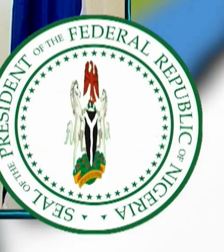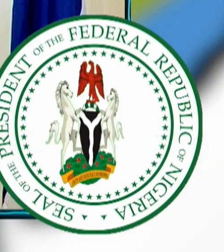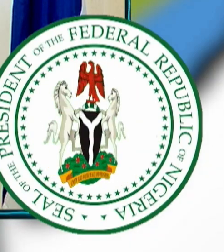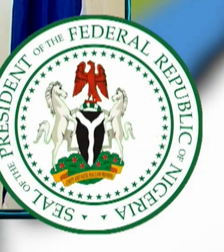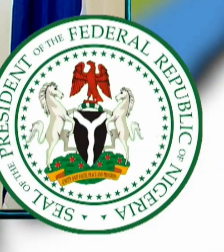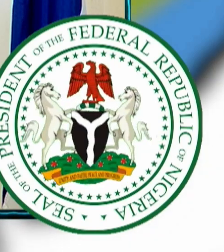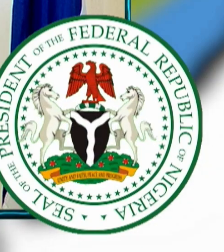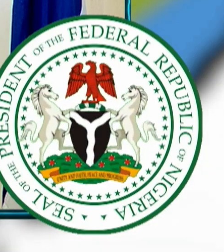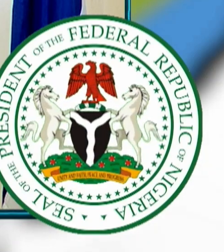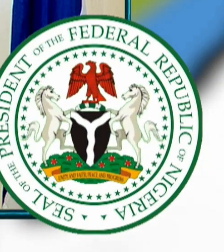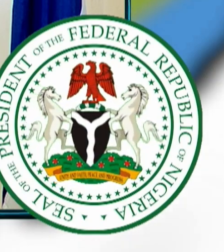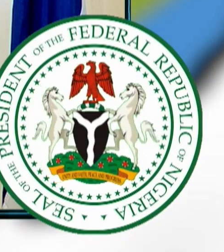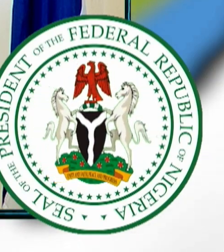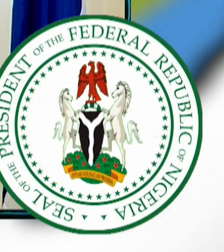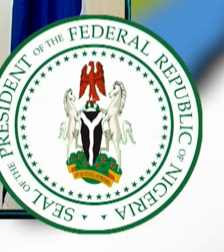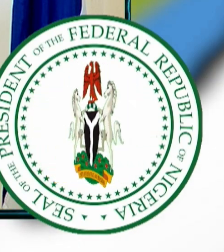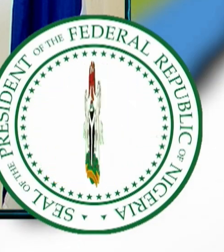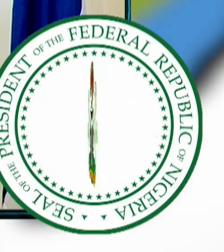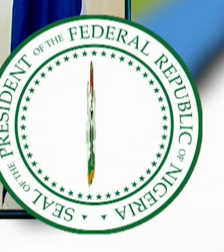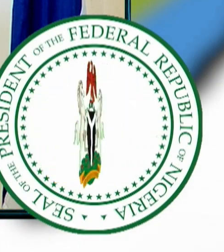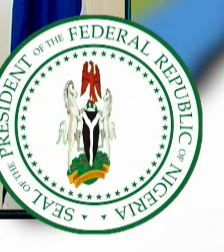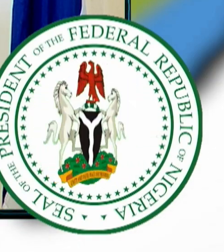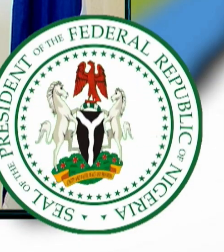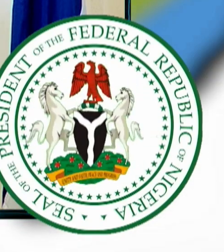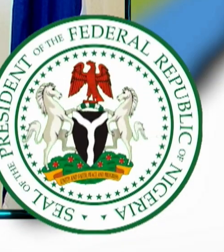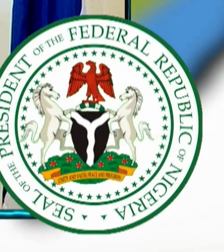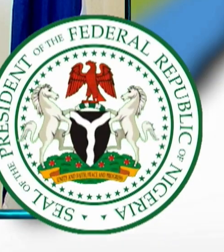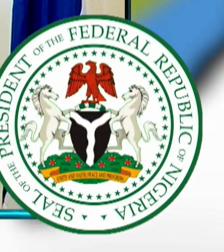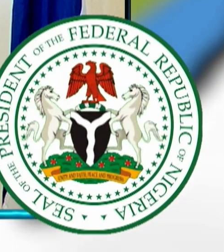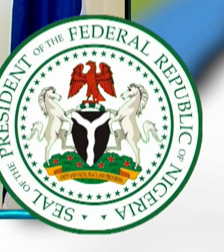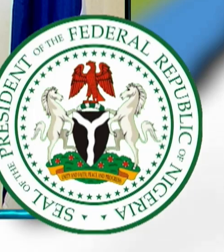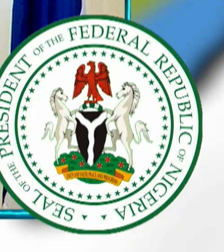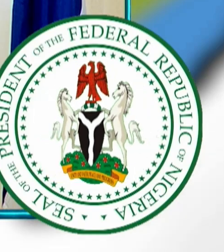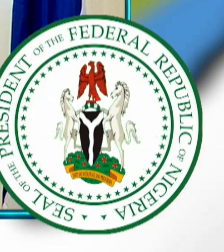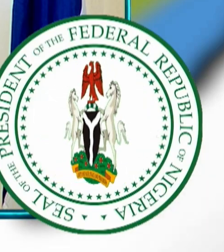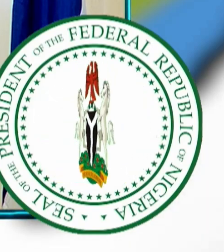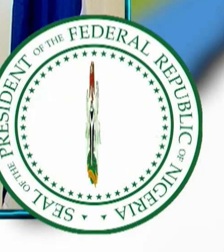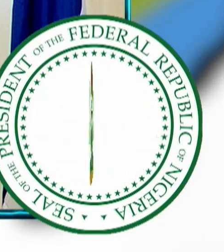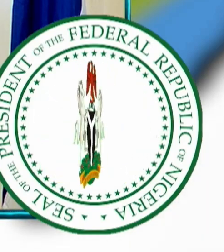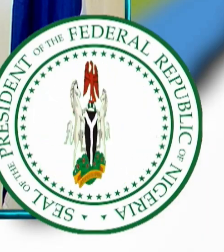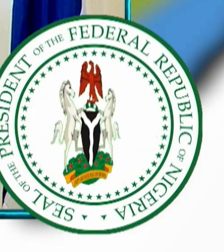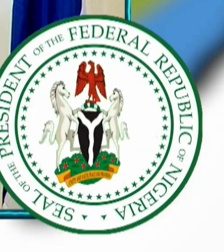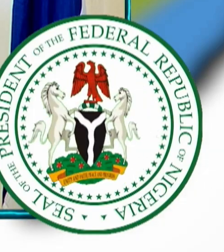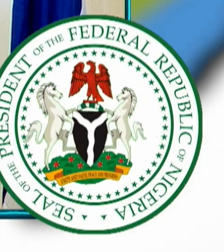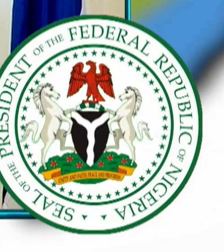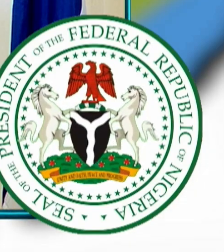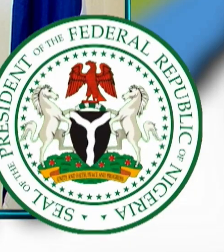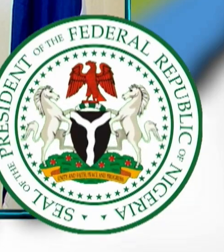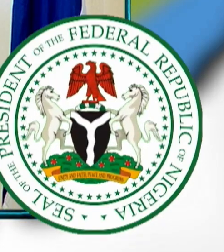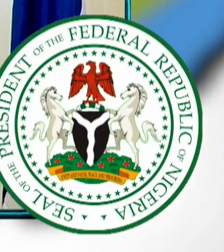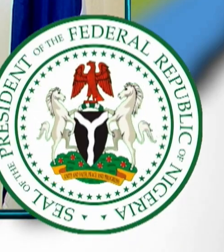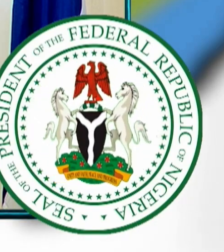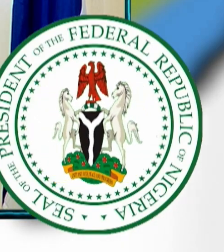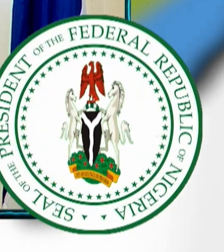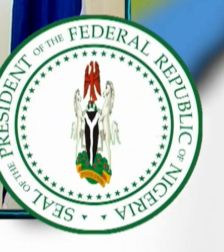making life easier for millions of households. This will consequently reduce